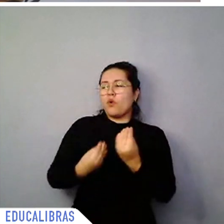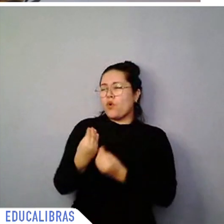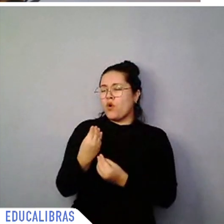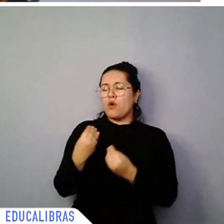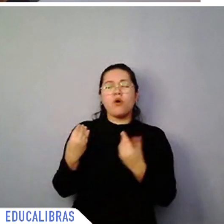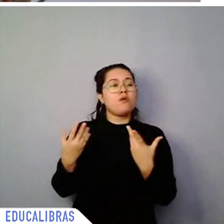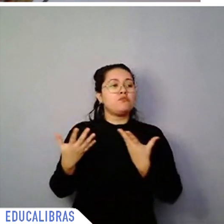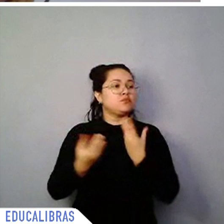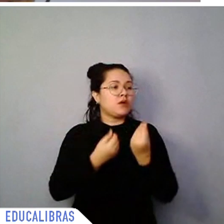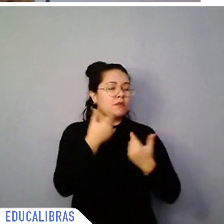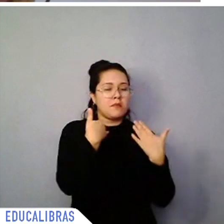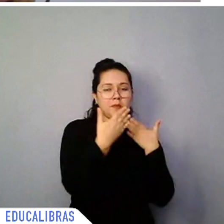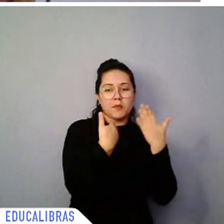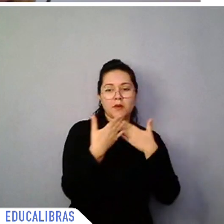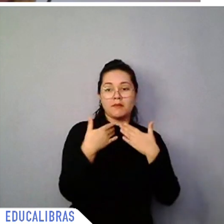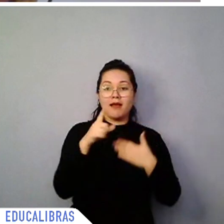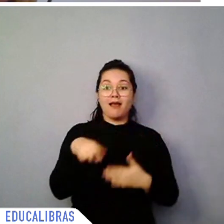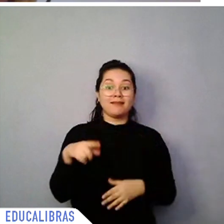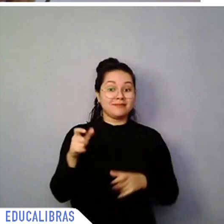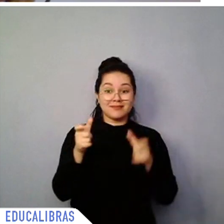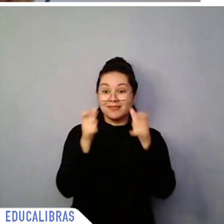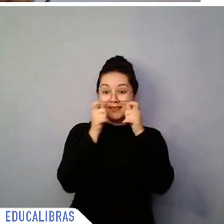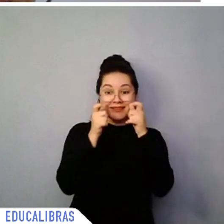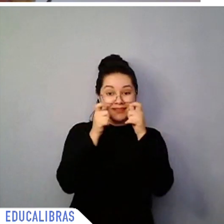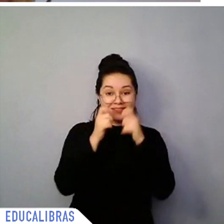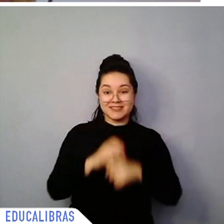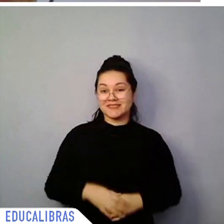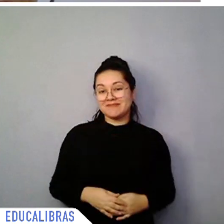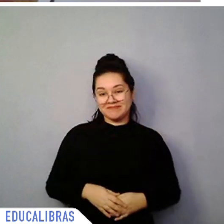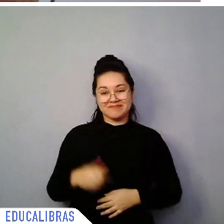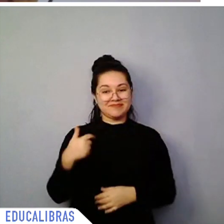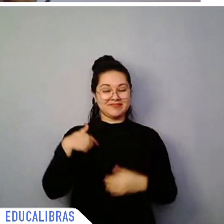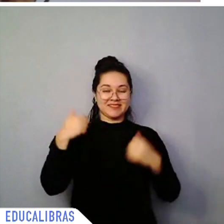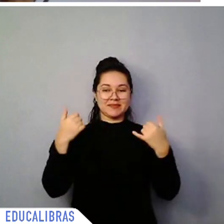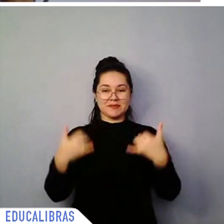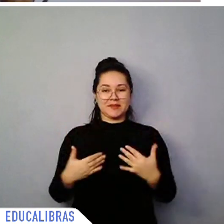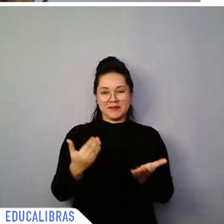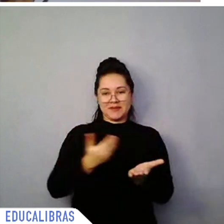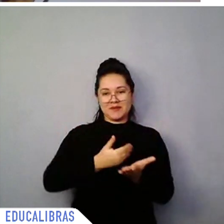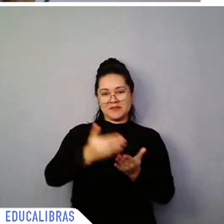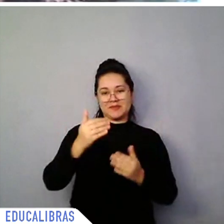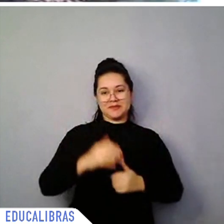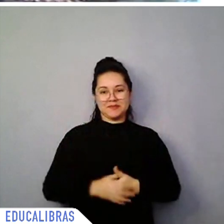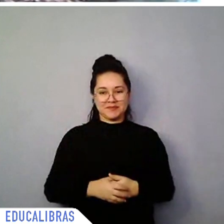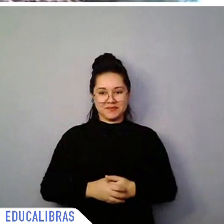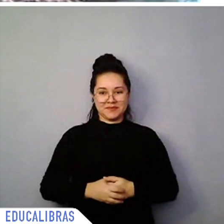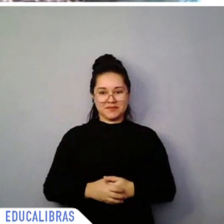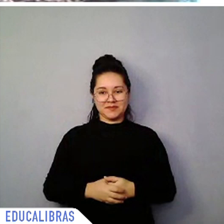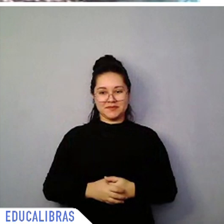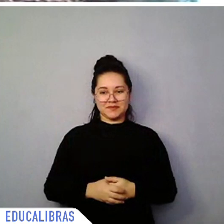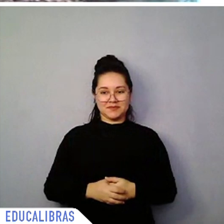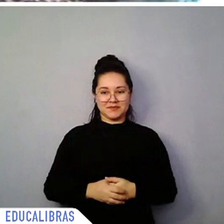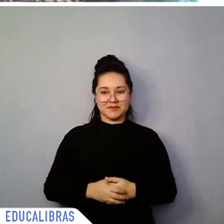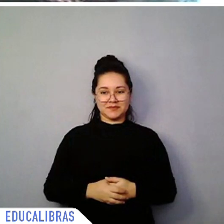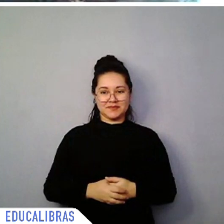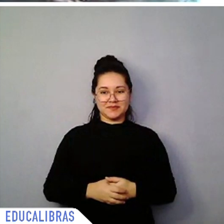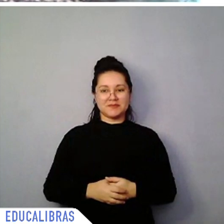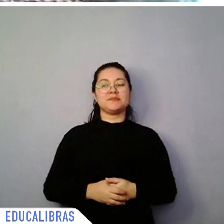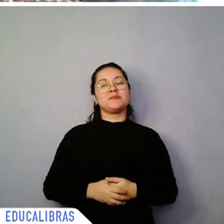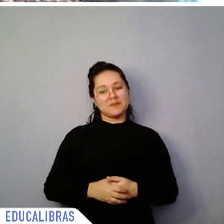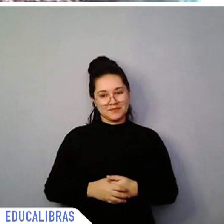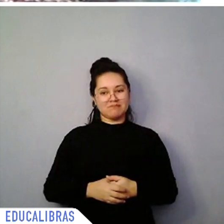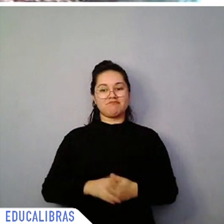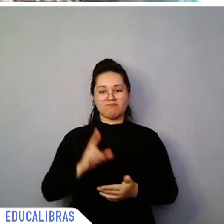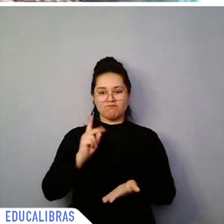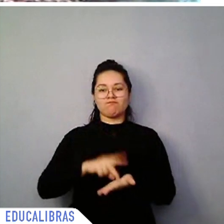what we need. Bring that conversation to people. That would be just fantastic. I think that's basically what I wanted to